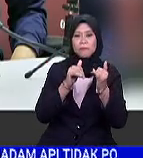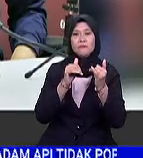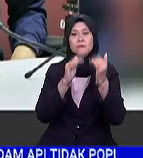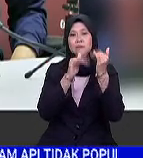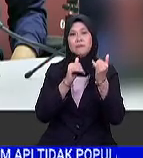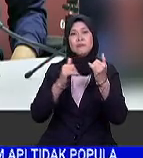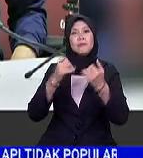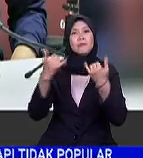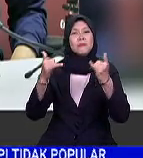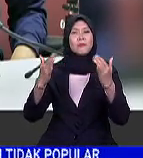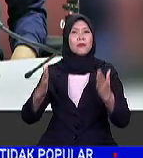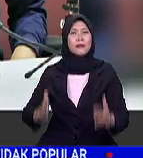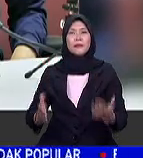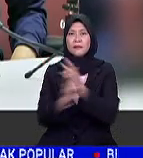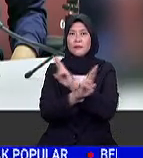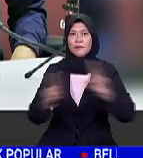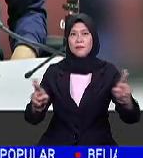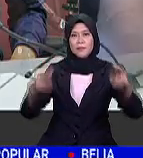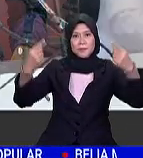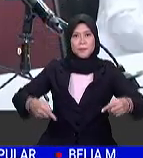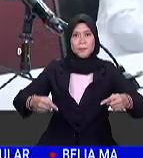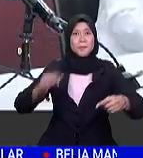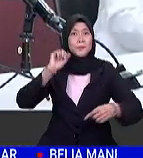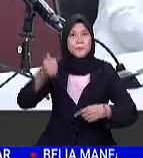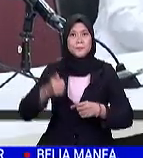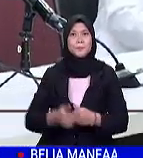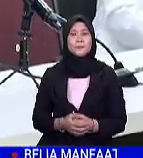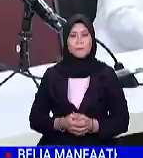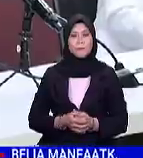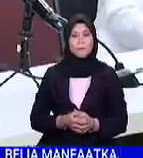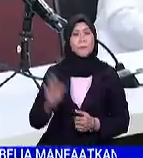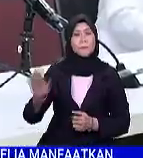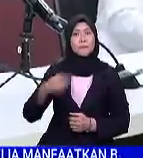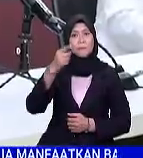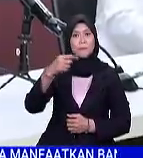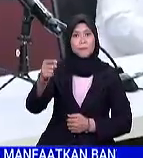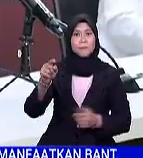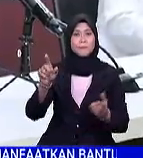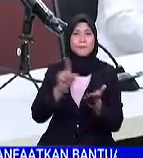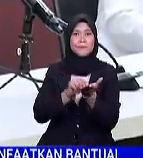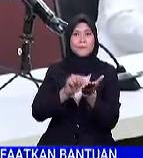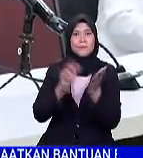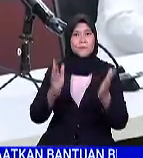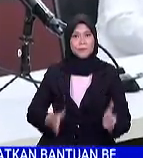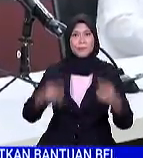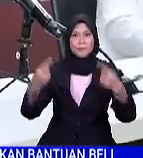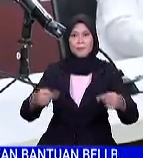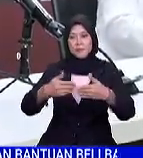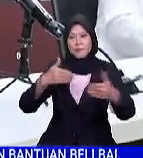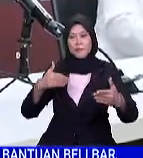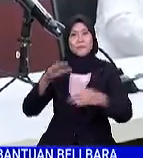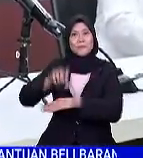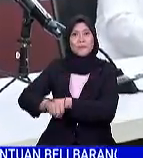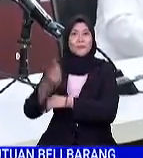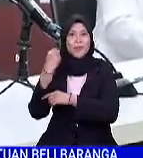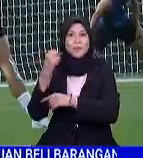hope our players will be ready for tomorrow match. Beliau berkata demikian pada sidang media pra-perlawanan di Dubai malam